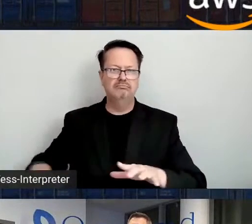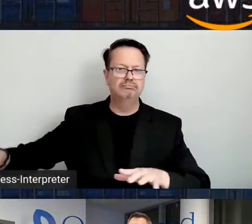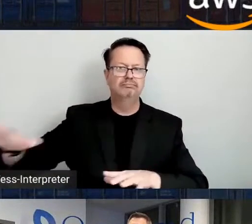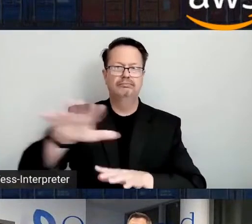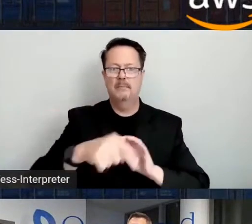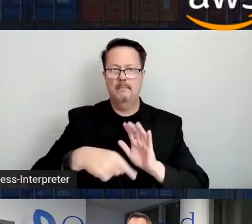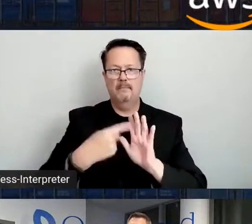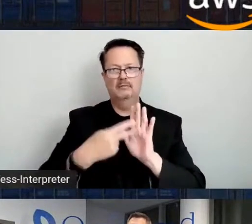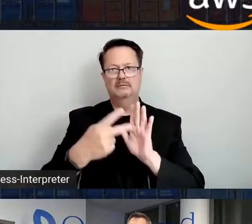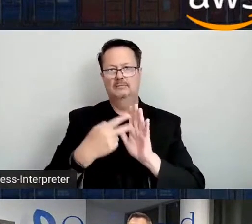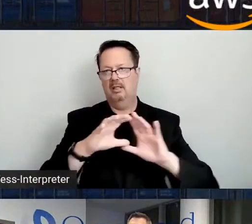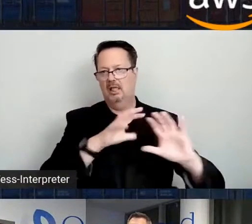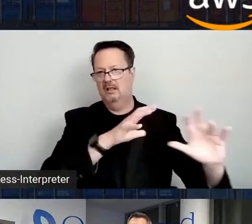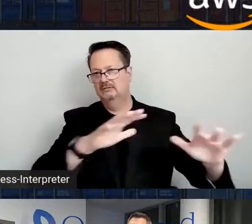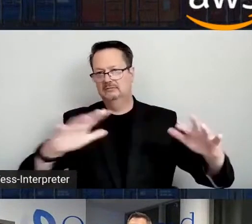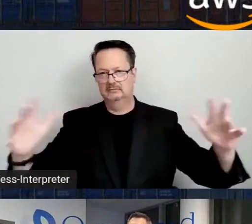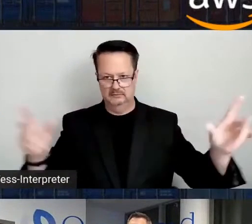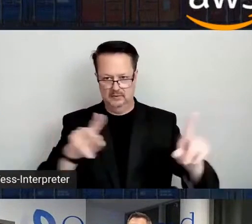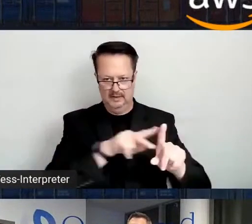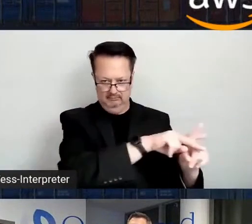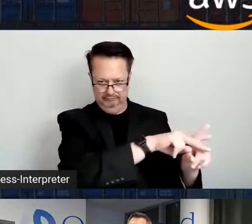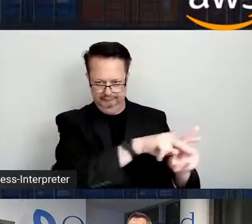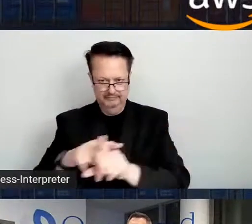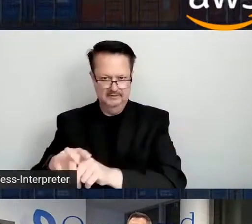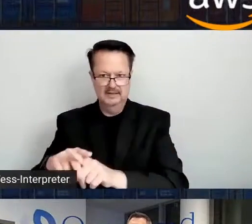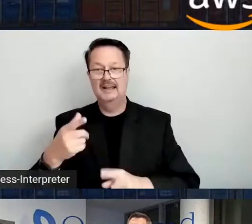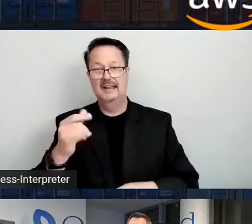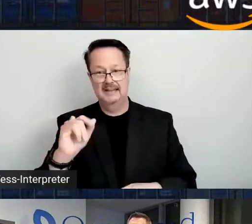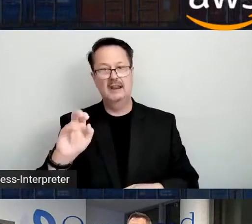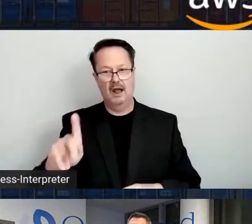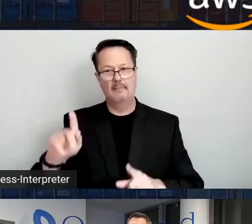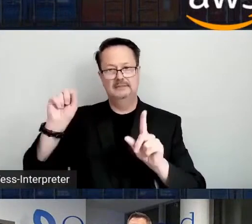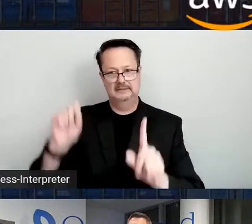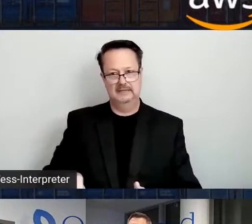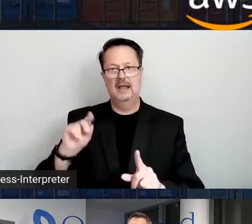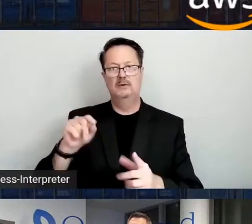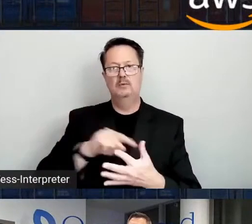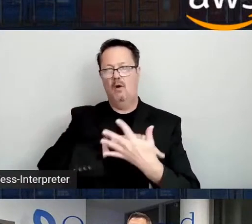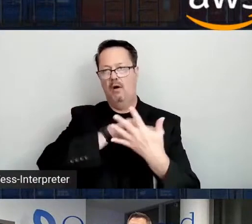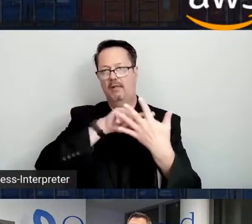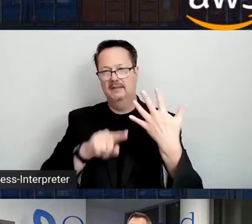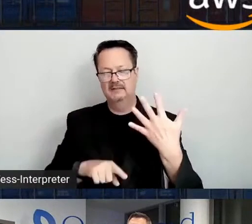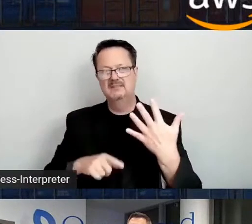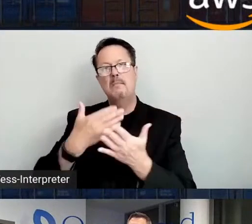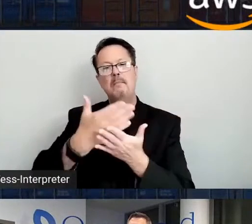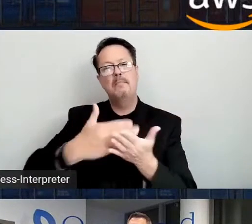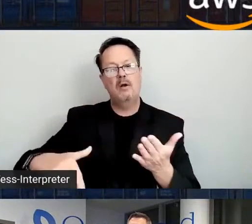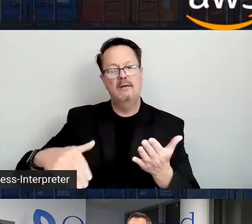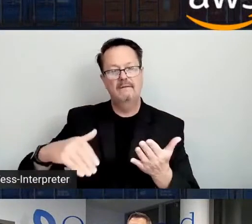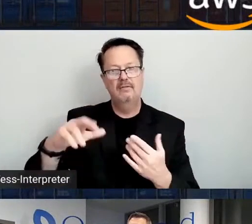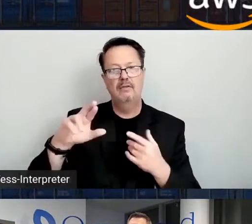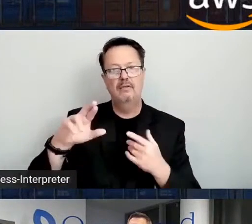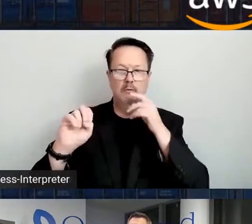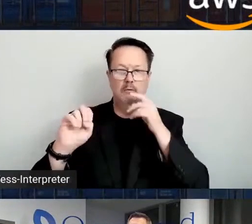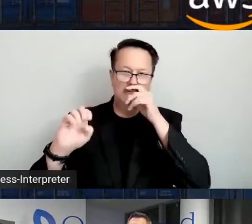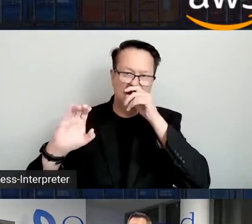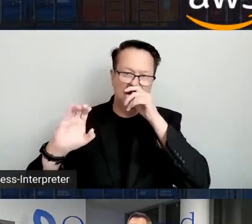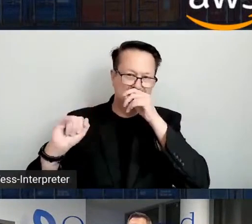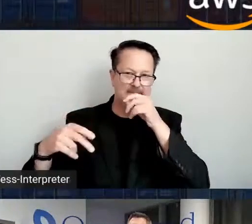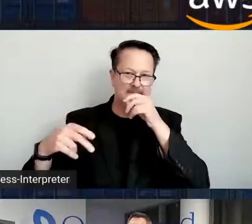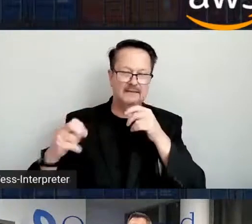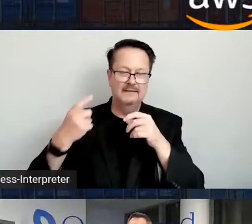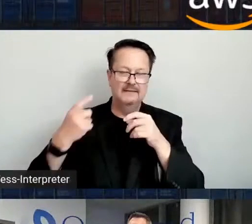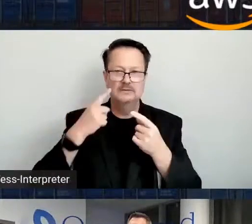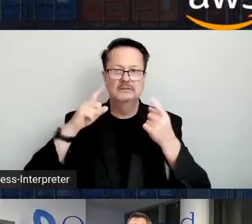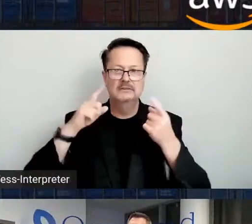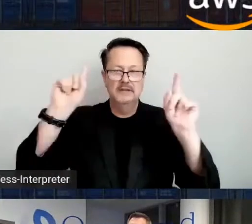clusters, and GitOps can do all of these things. It can be a part of the recipe for success across a variety of different